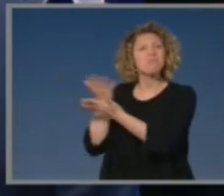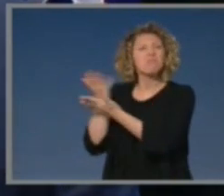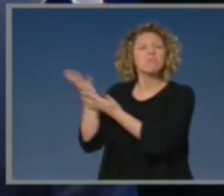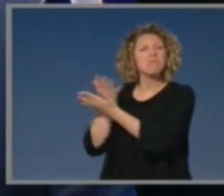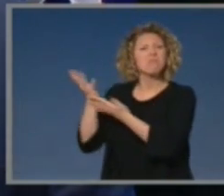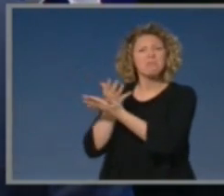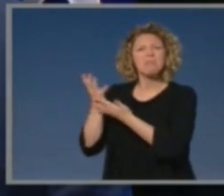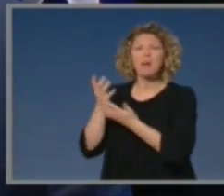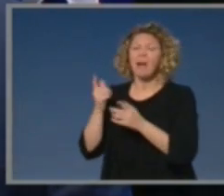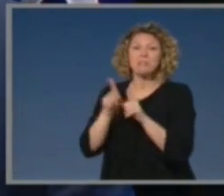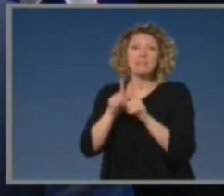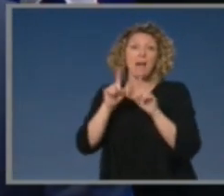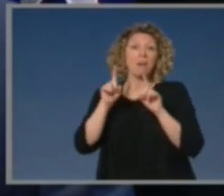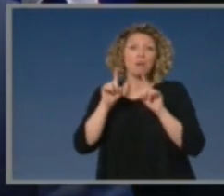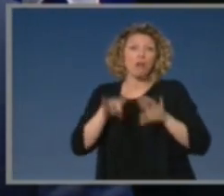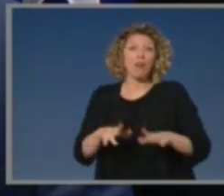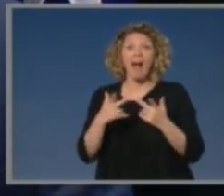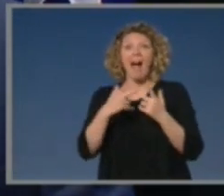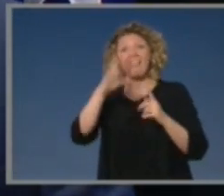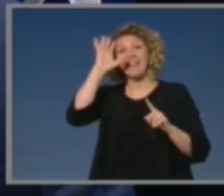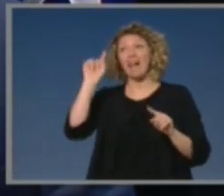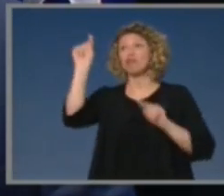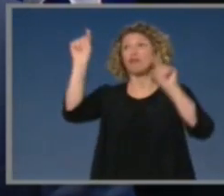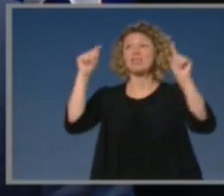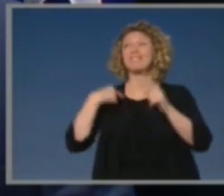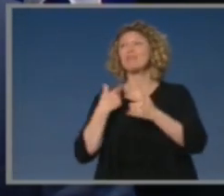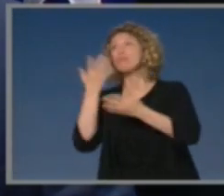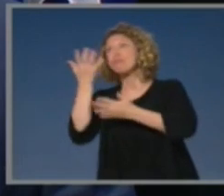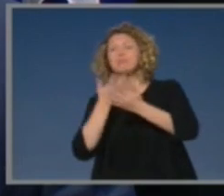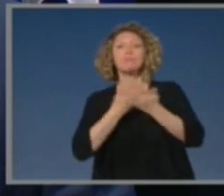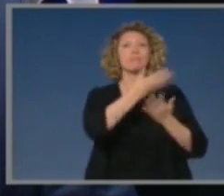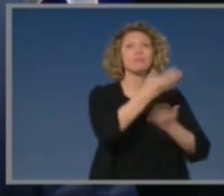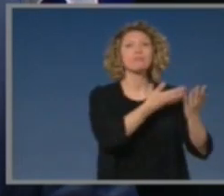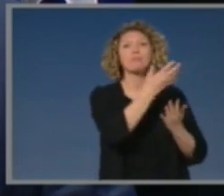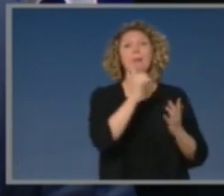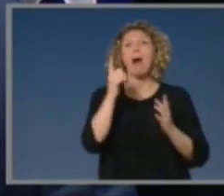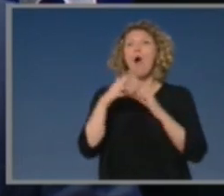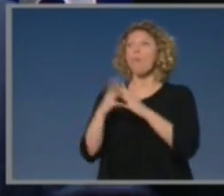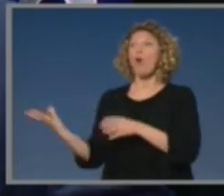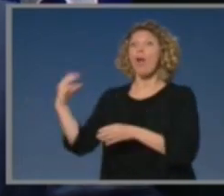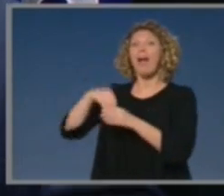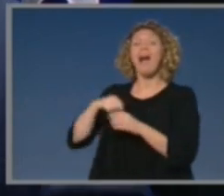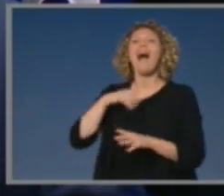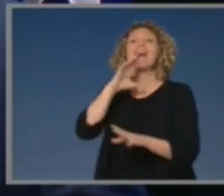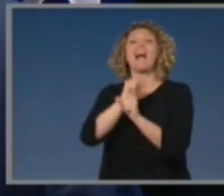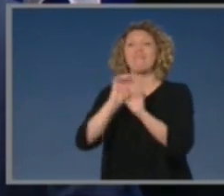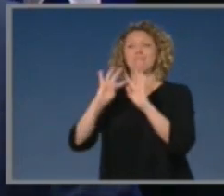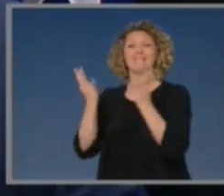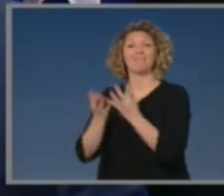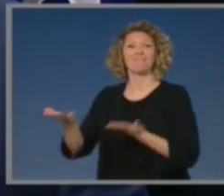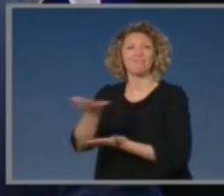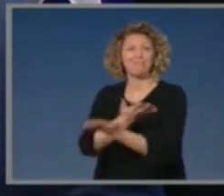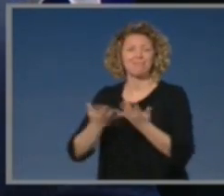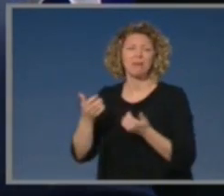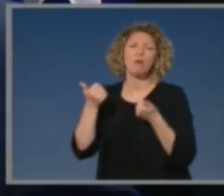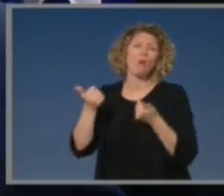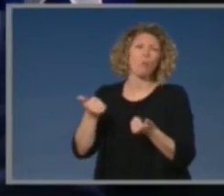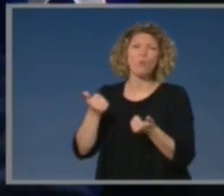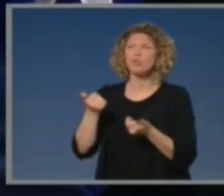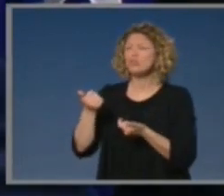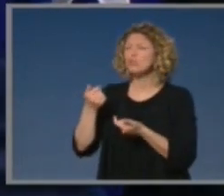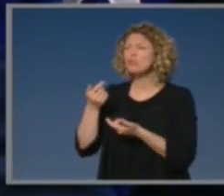leaders around the world, and I thought that would be of great value to my colleagues. And so they could swap notes on a whole range of different restrictions